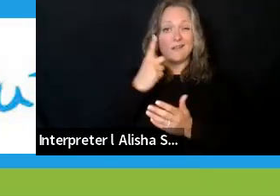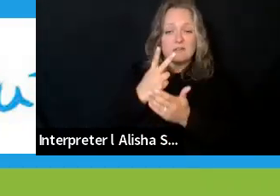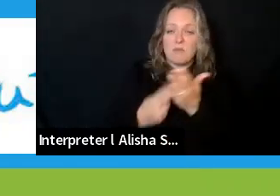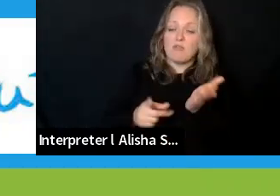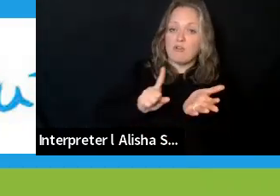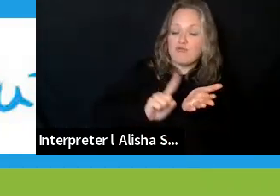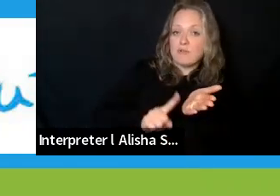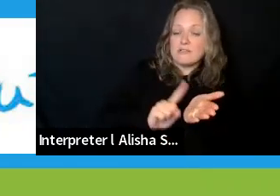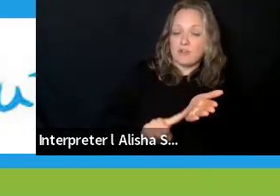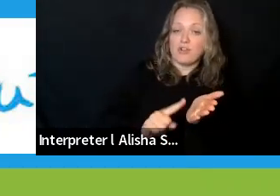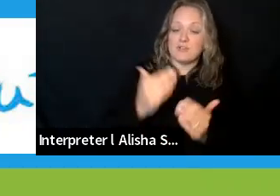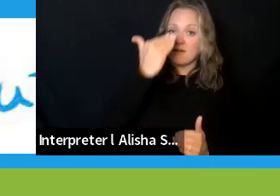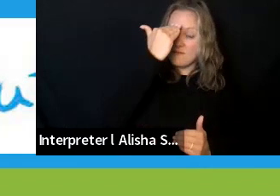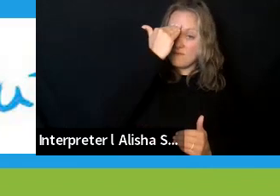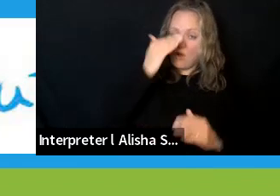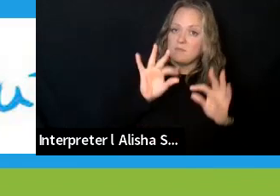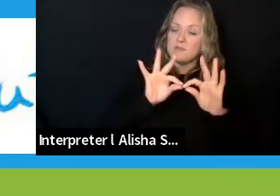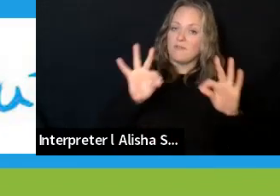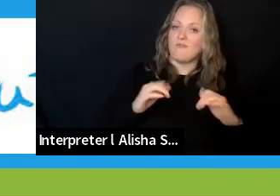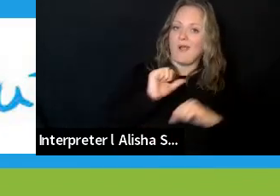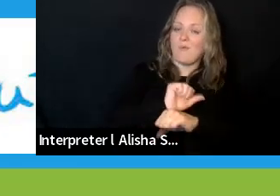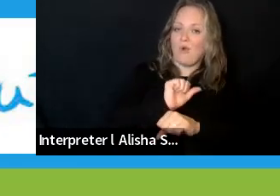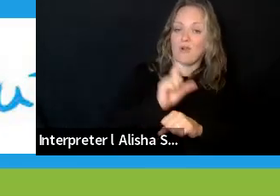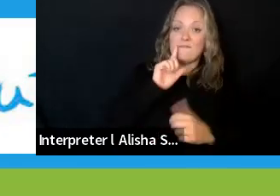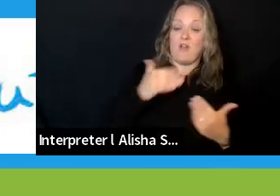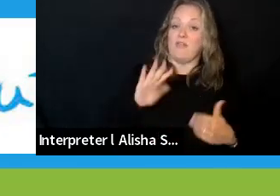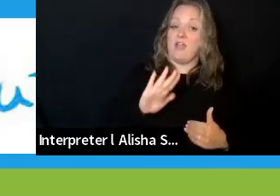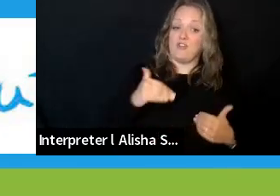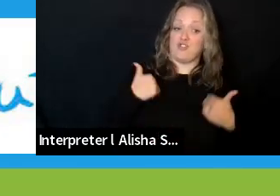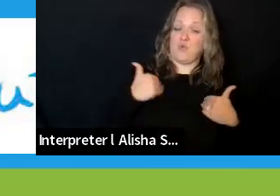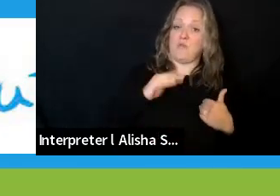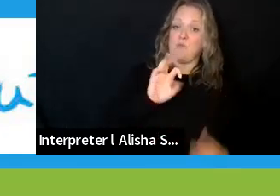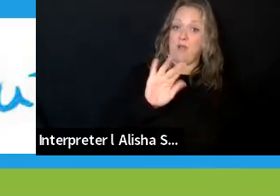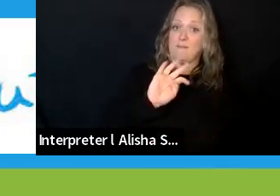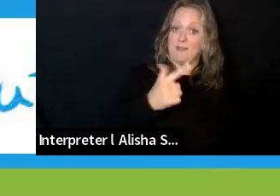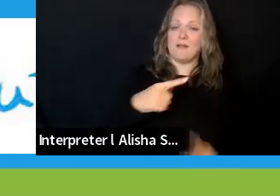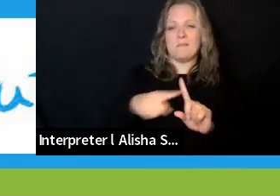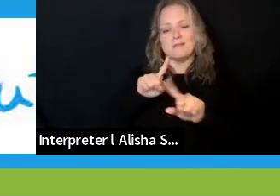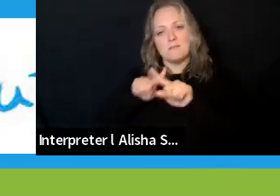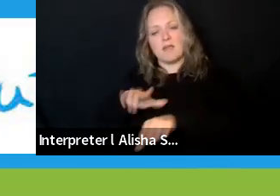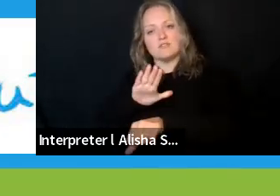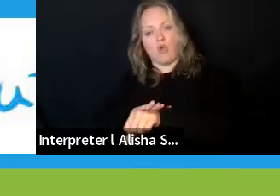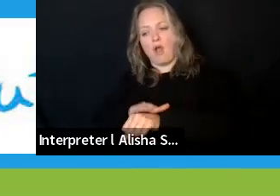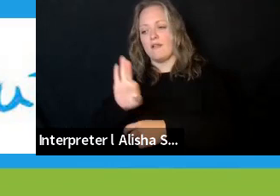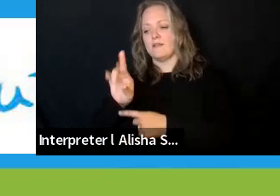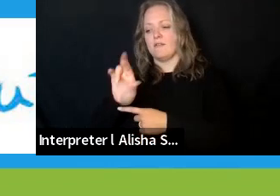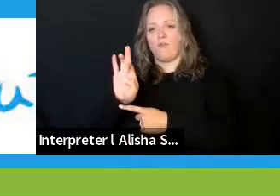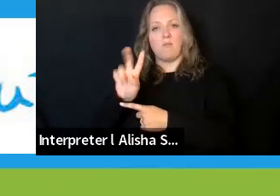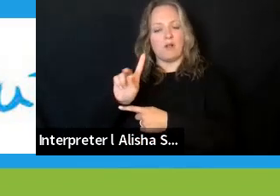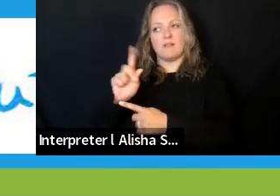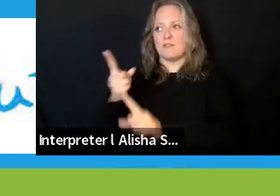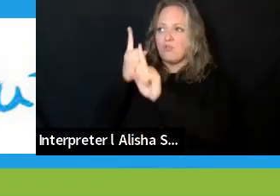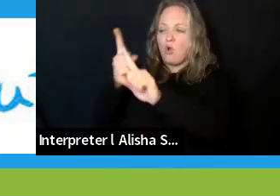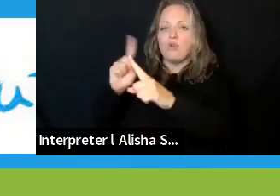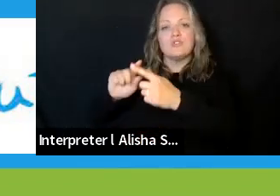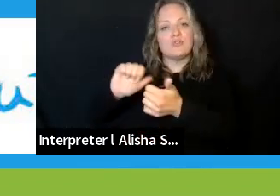research-informed framework on youth's well-being and initiative based on the framework that is designed to change policies,